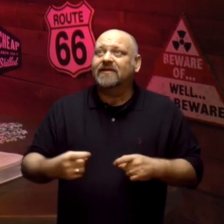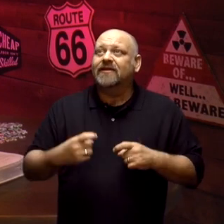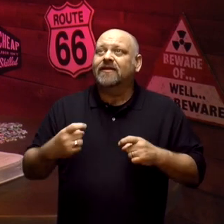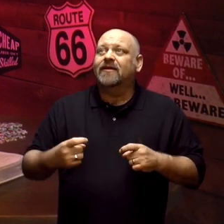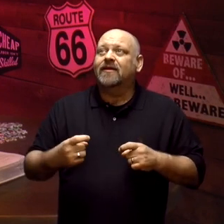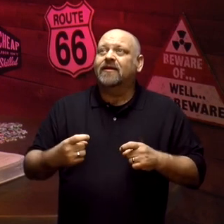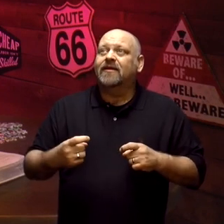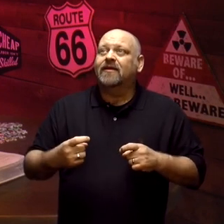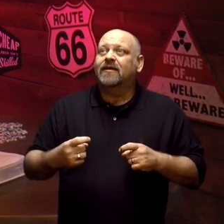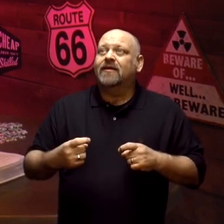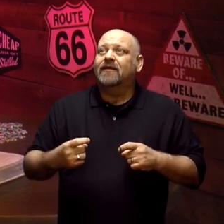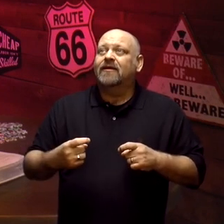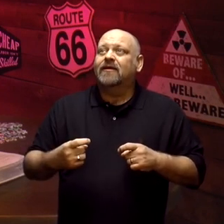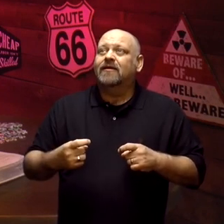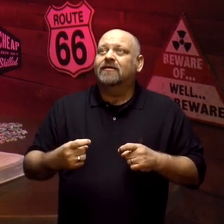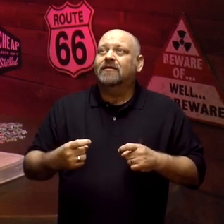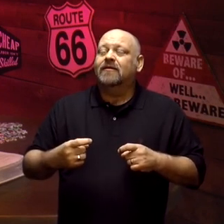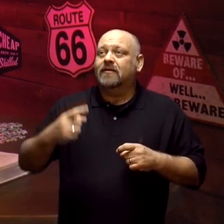sin.